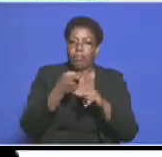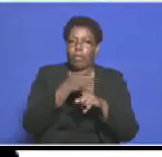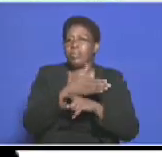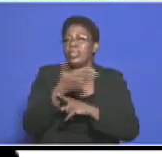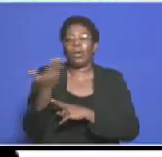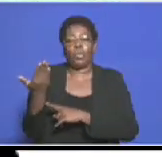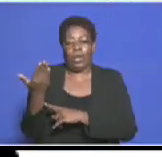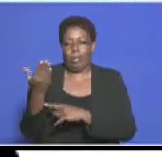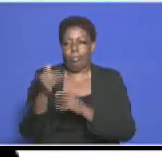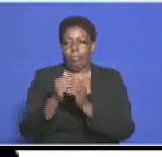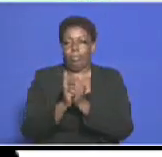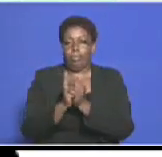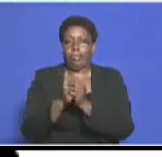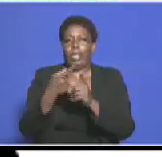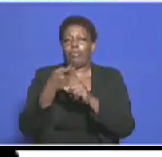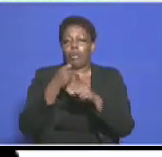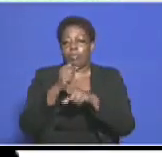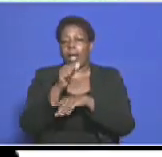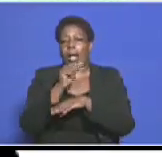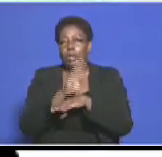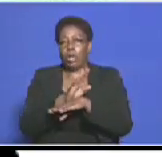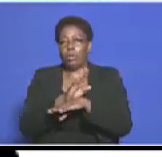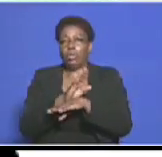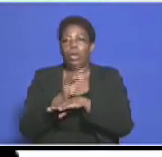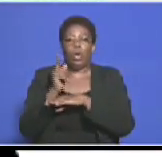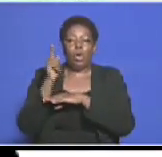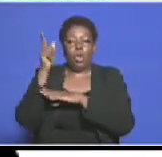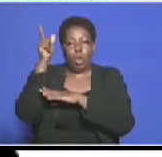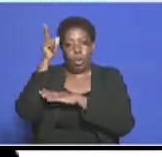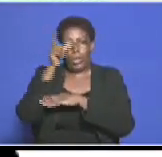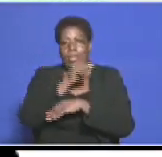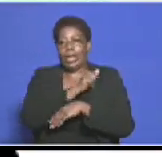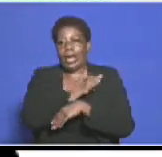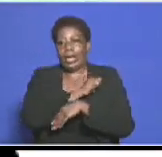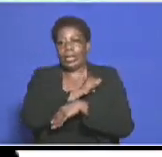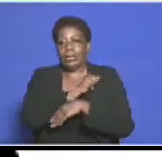Reporting from Dundastown, Abaco, Lloyd Allen, Jaiden'S Network News.